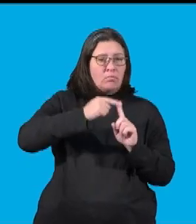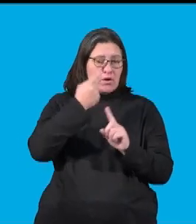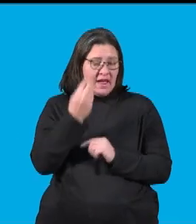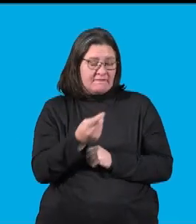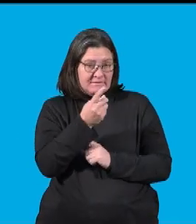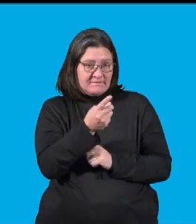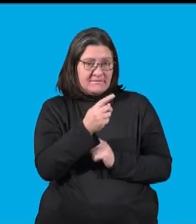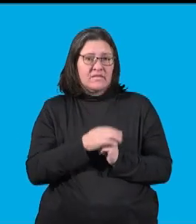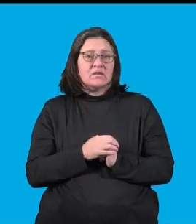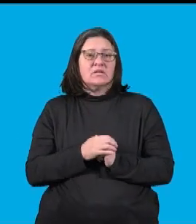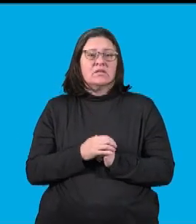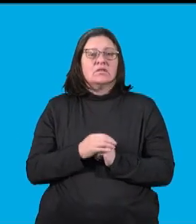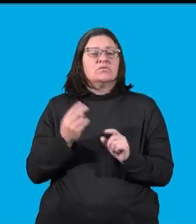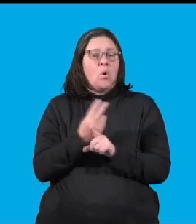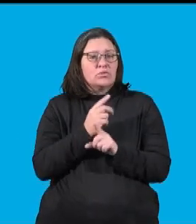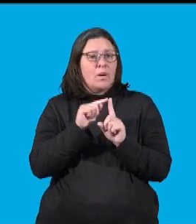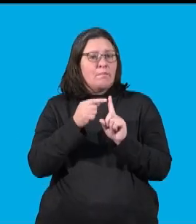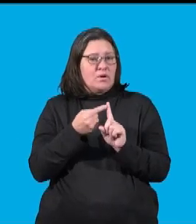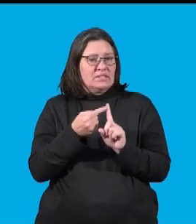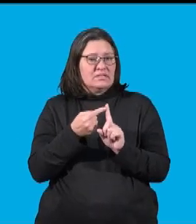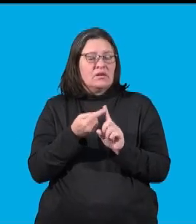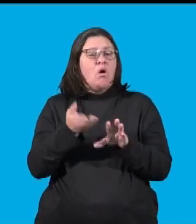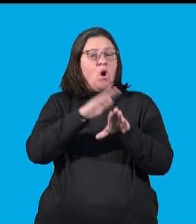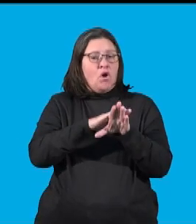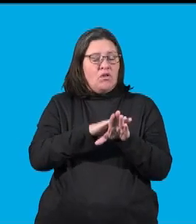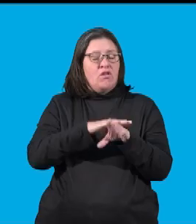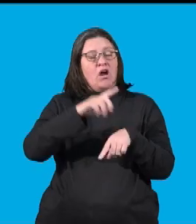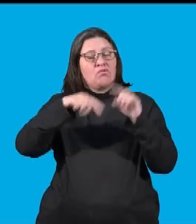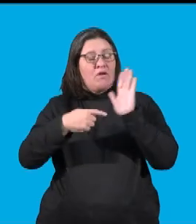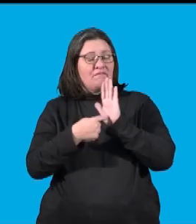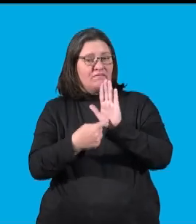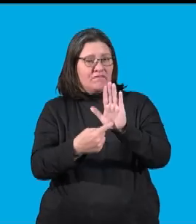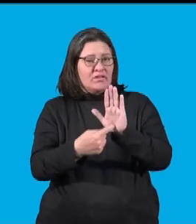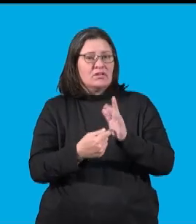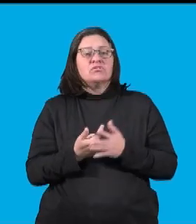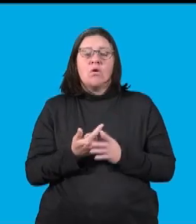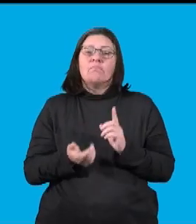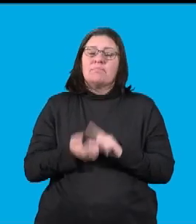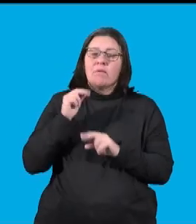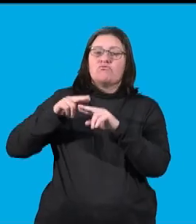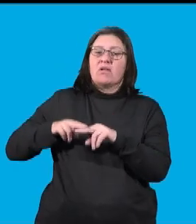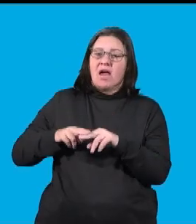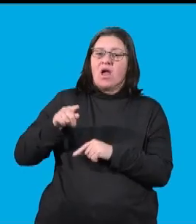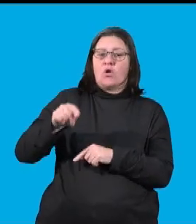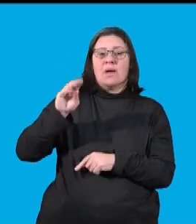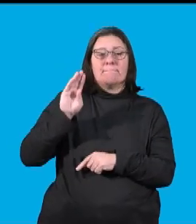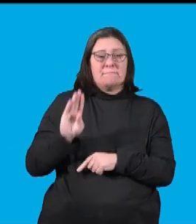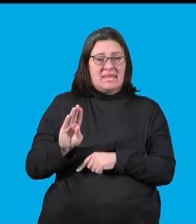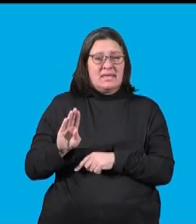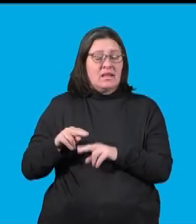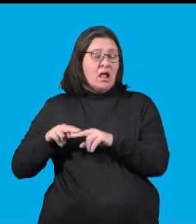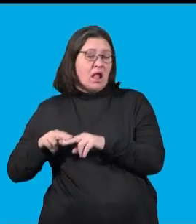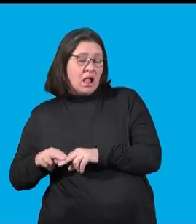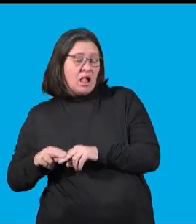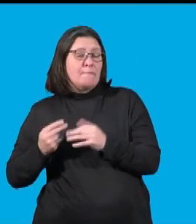point. Remember, the turning point is also a point that lies on the graph. So we are very likely going to rely on point